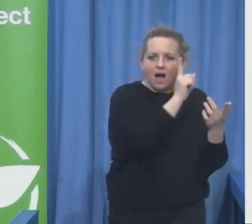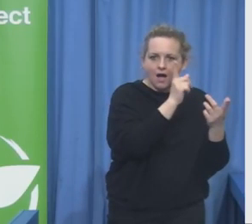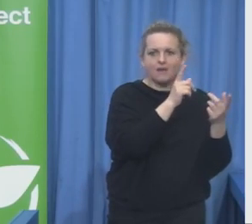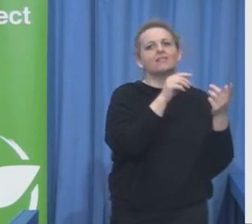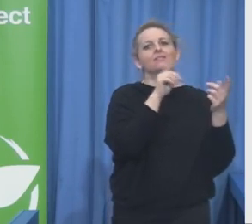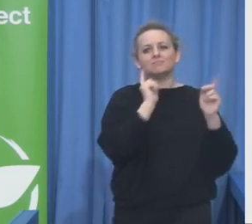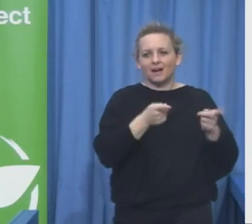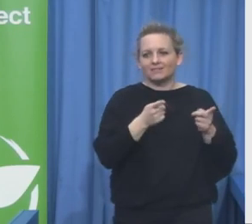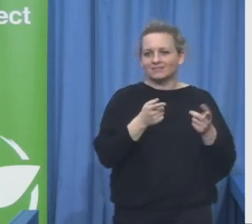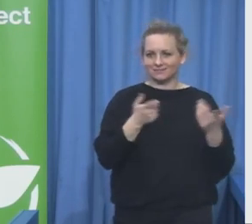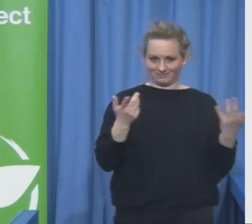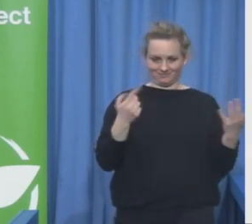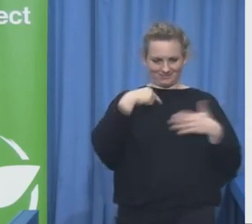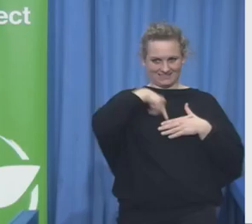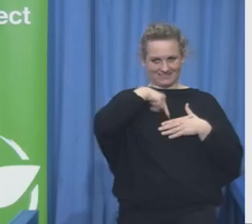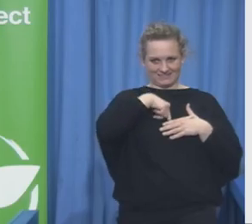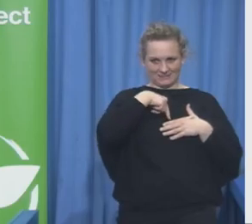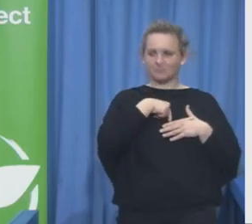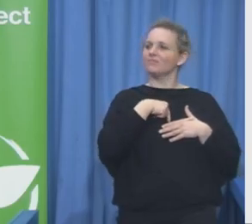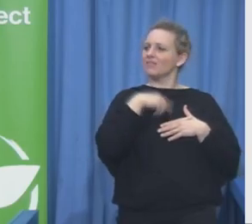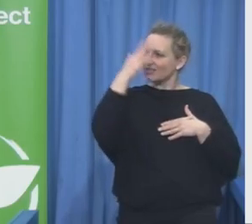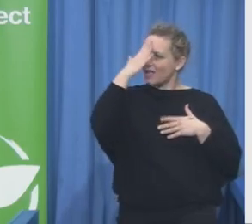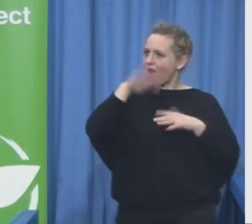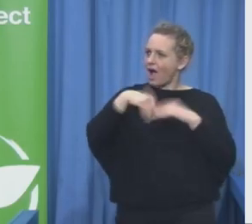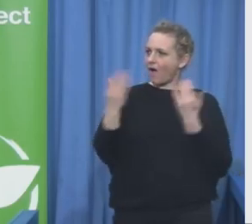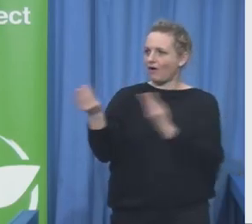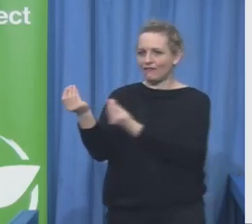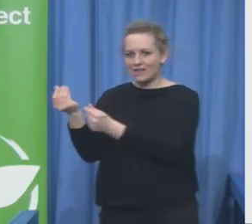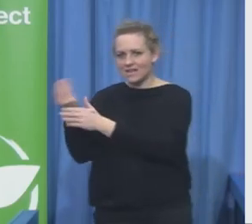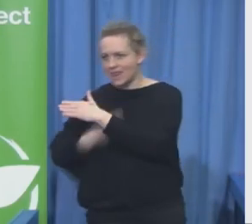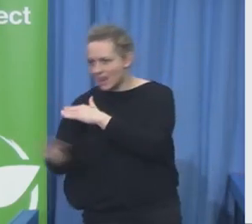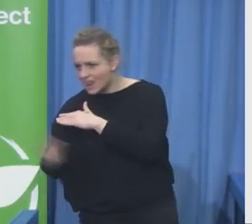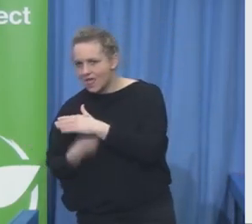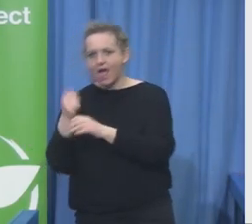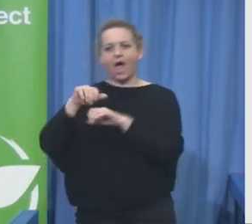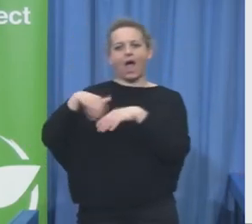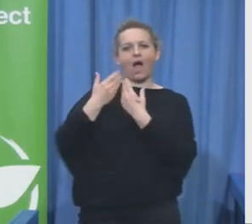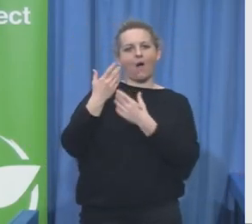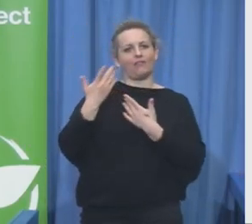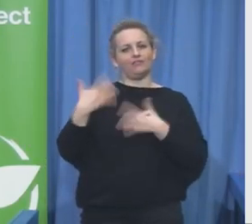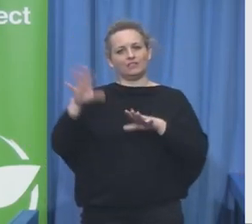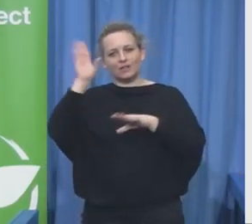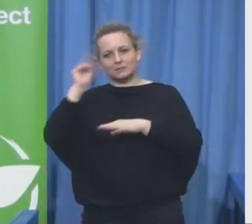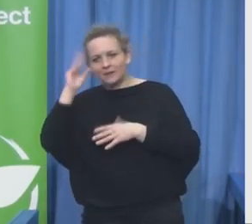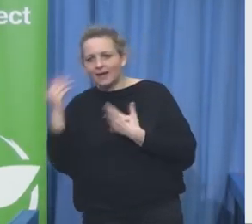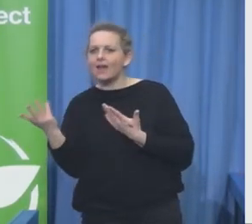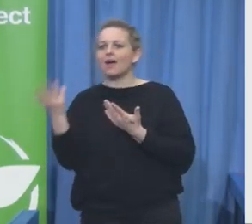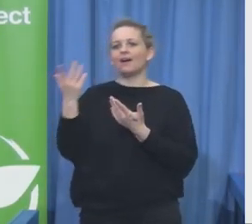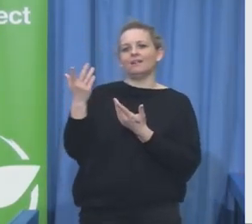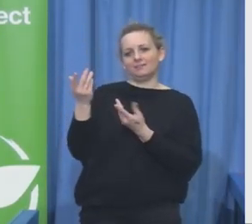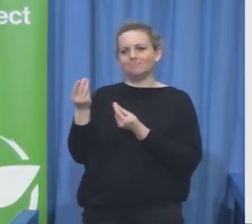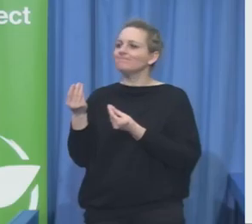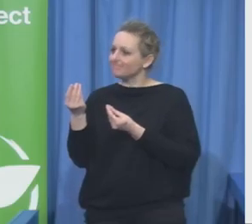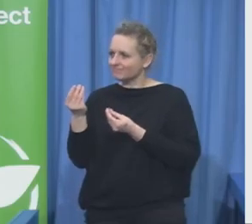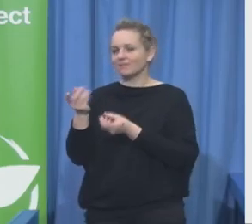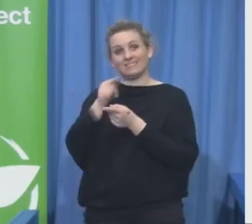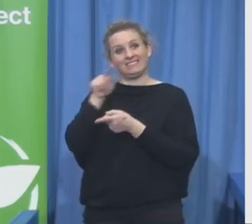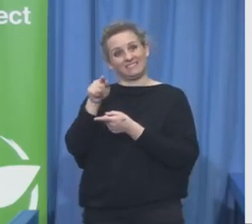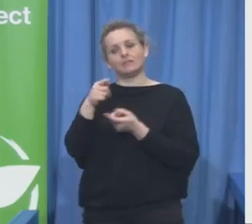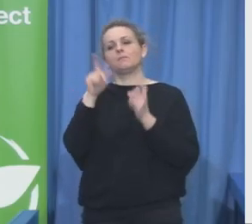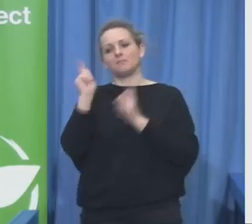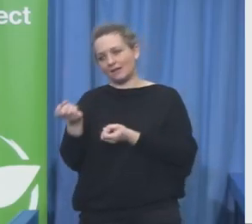first competent. So we have to give them those skill sets. Right? When you're recruiting, we